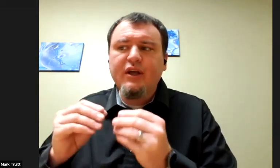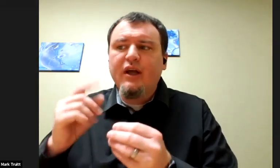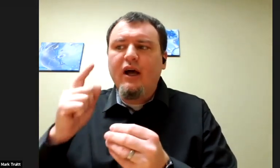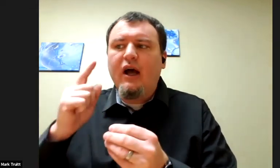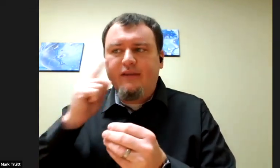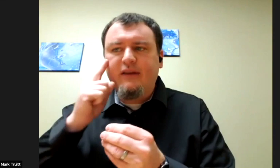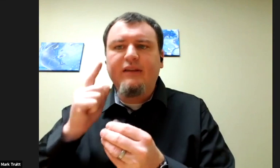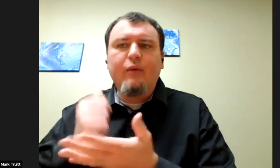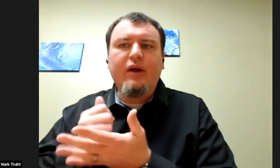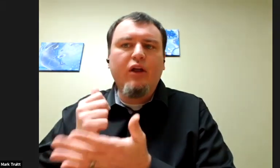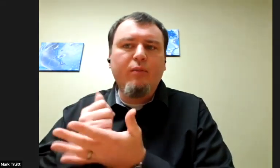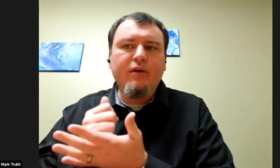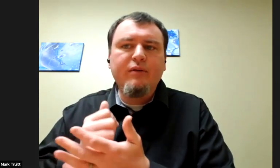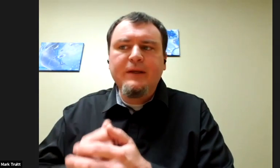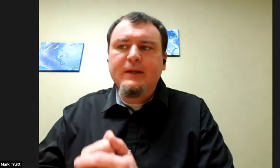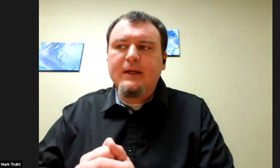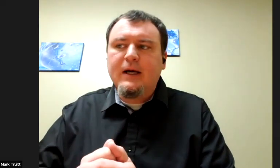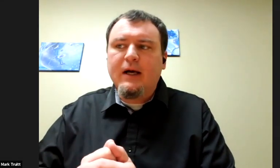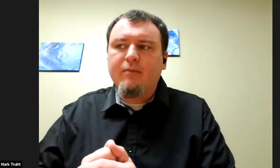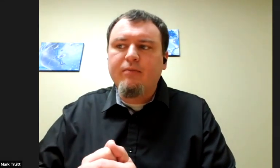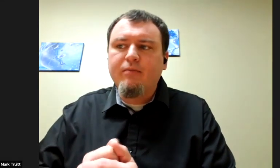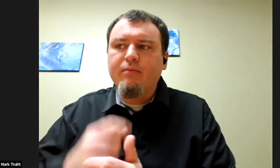stories, I think that would help.